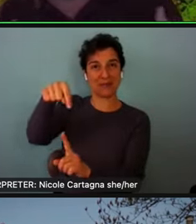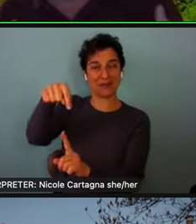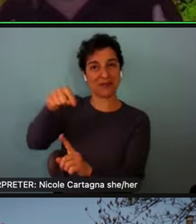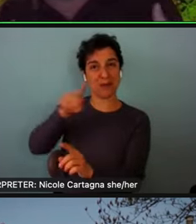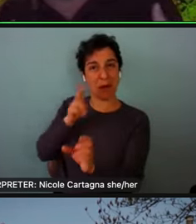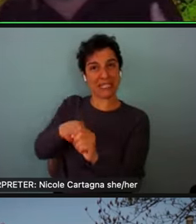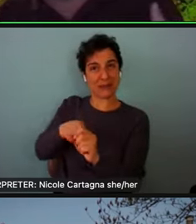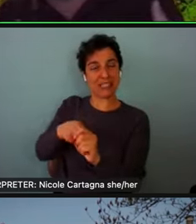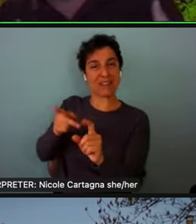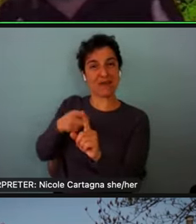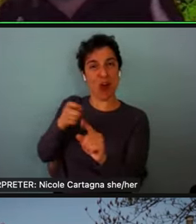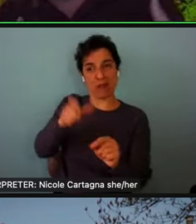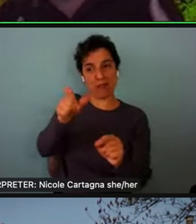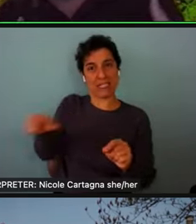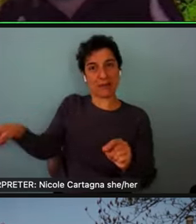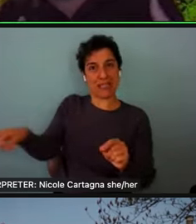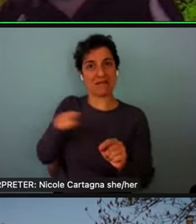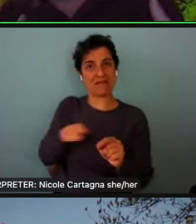participants from the